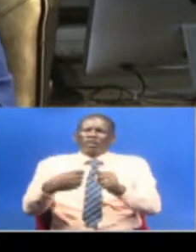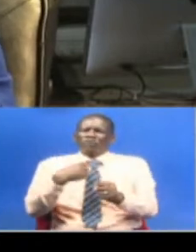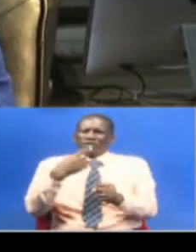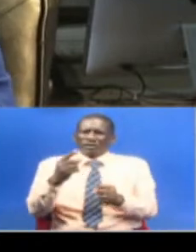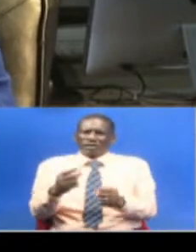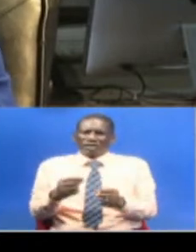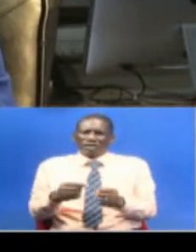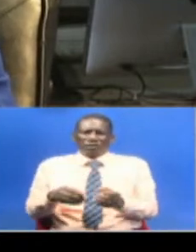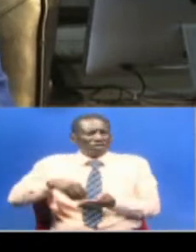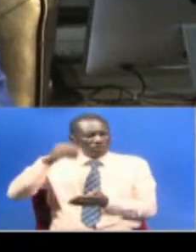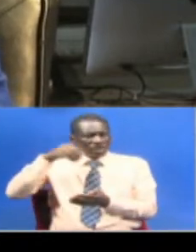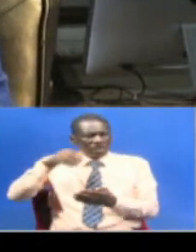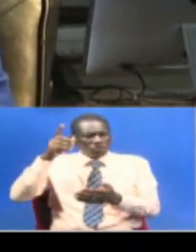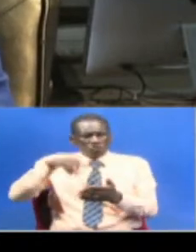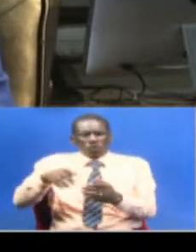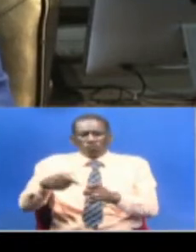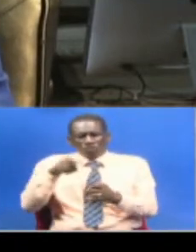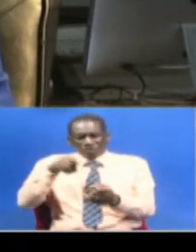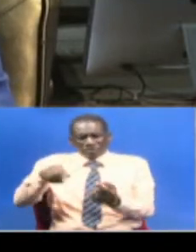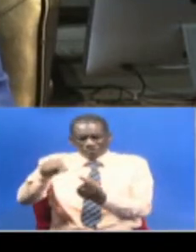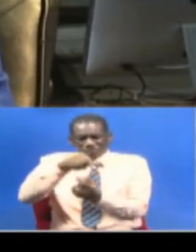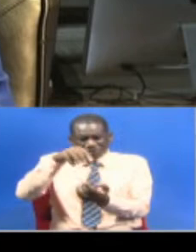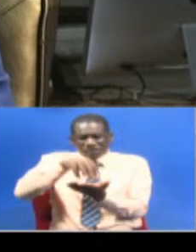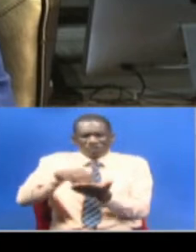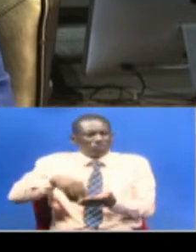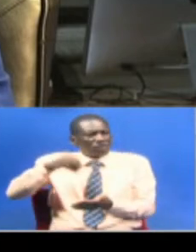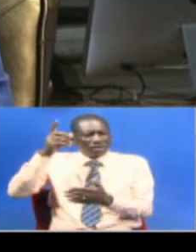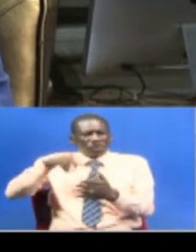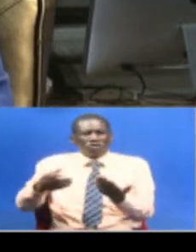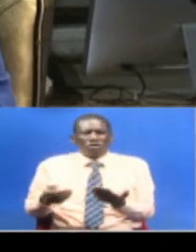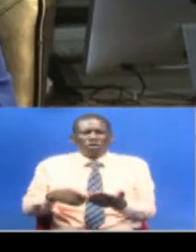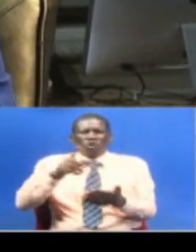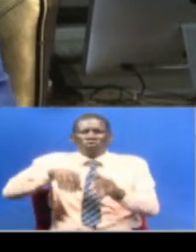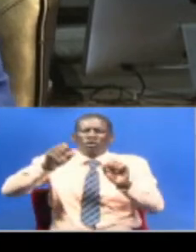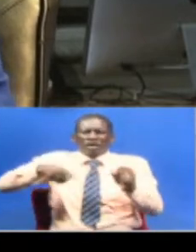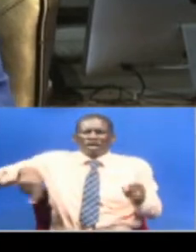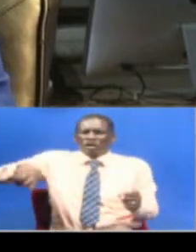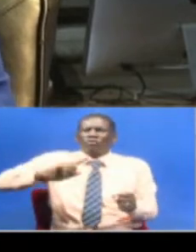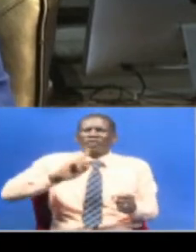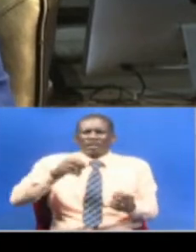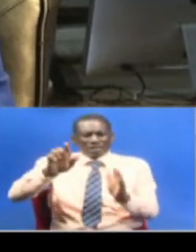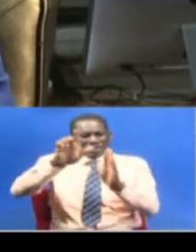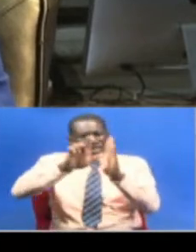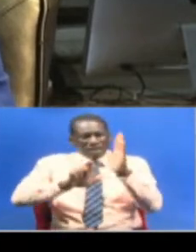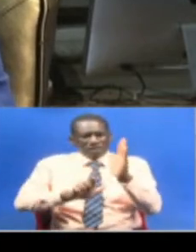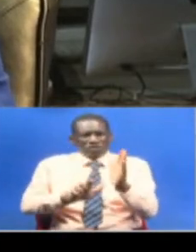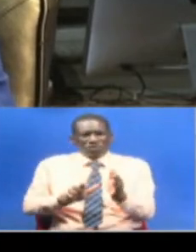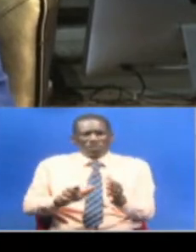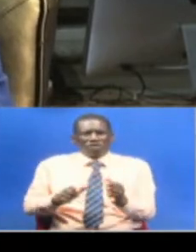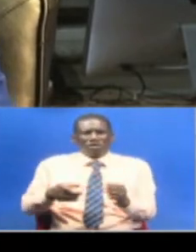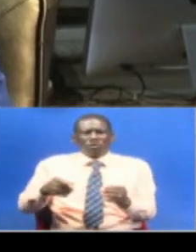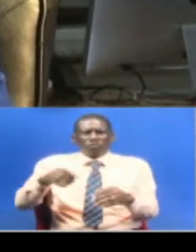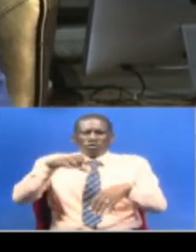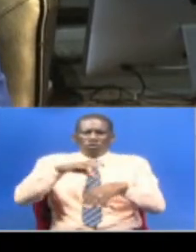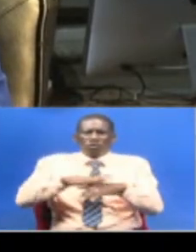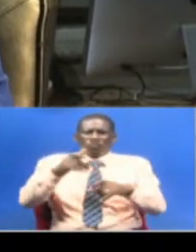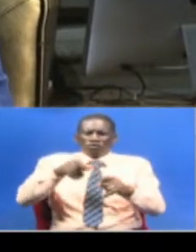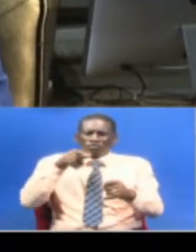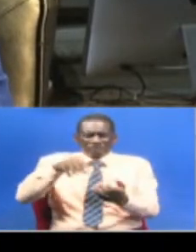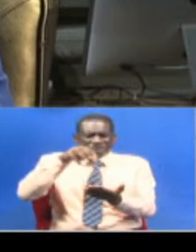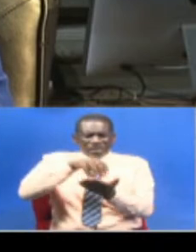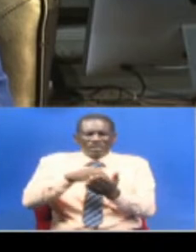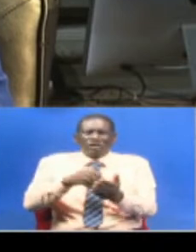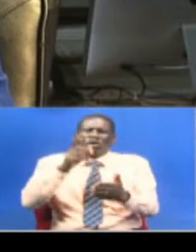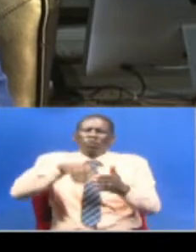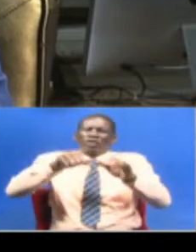we've learnt from this particular case? What can we say are the lessons we got from this case, and what can we